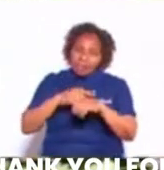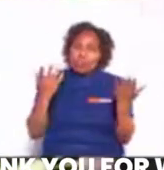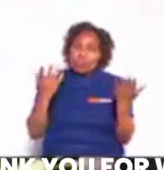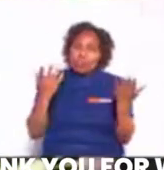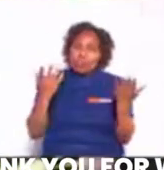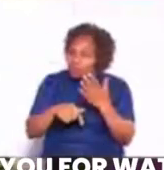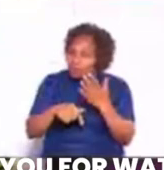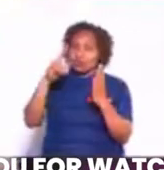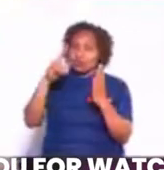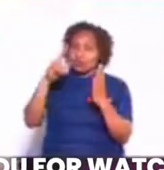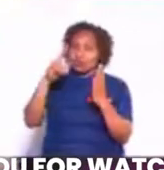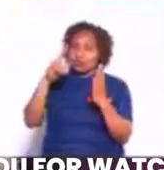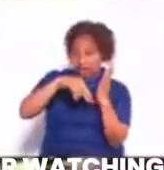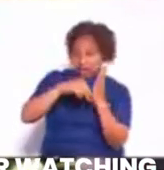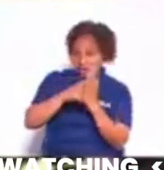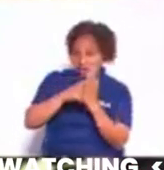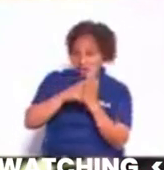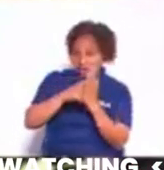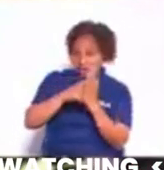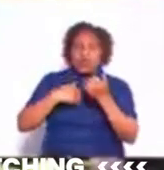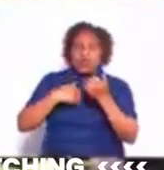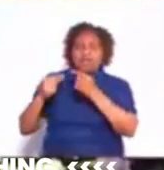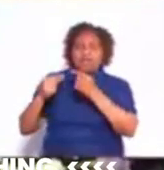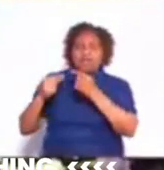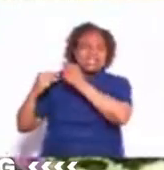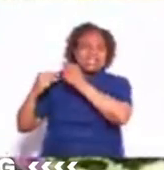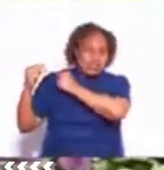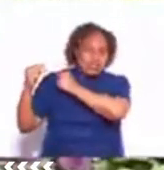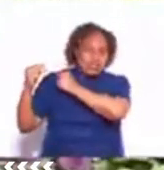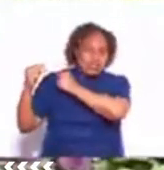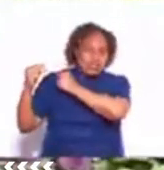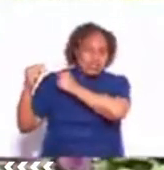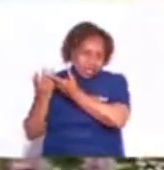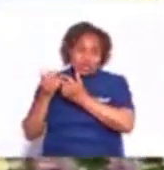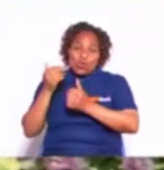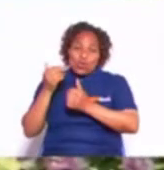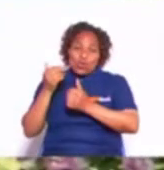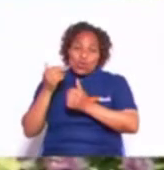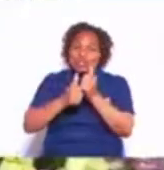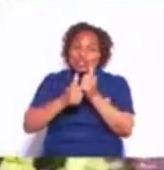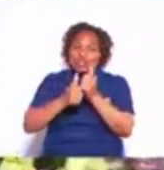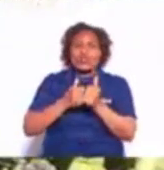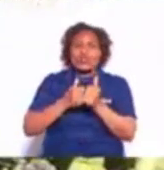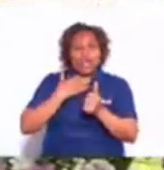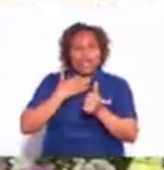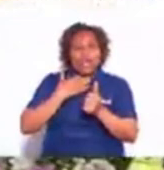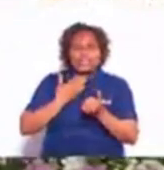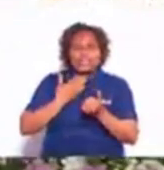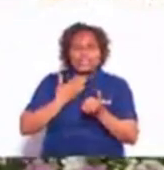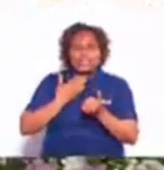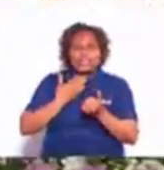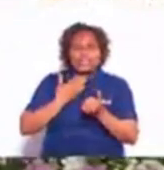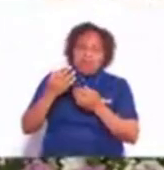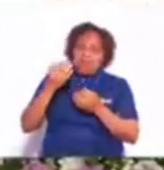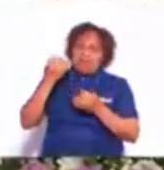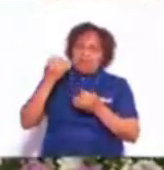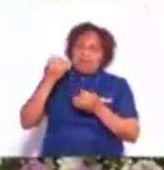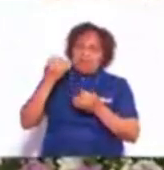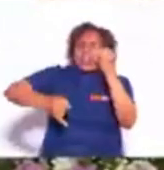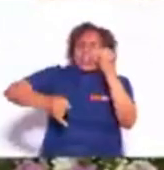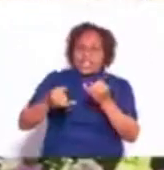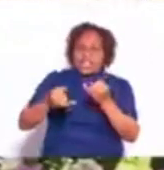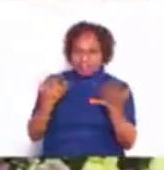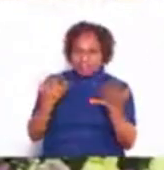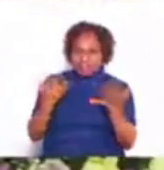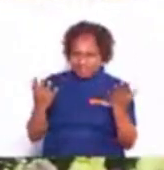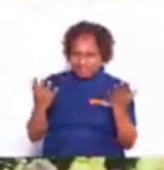read. We have a generation which wants to conclude things. They don't want